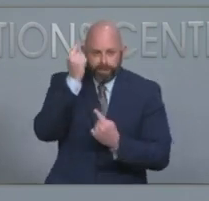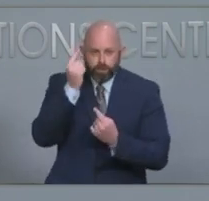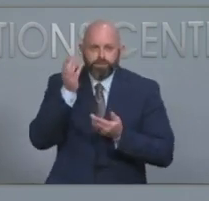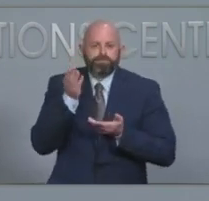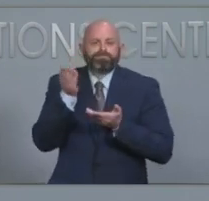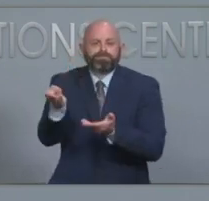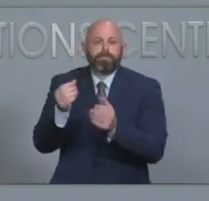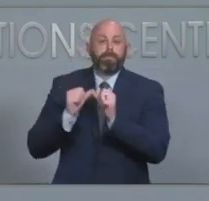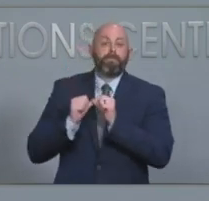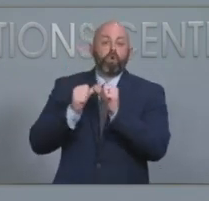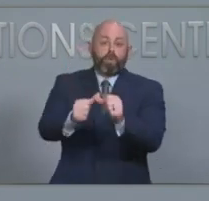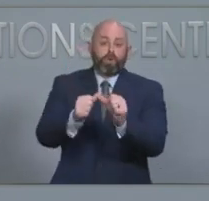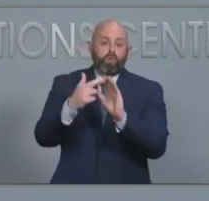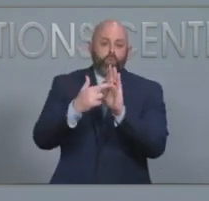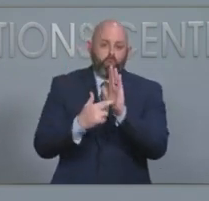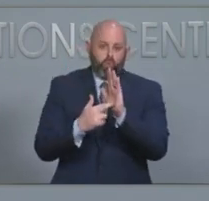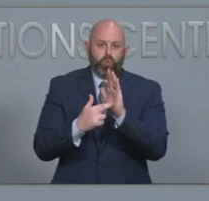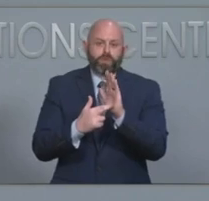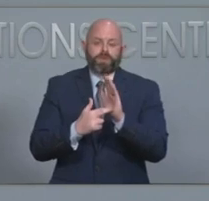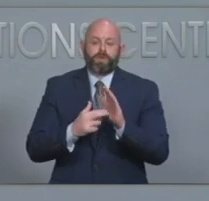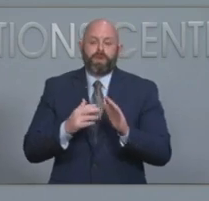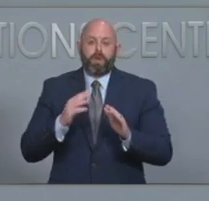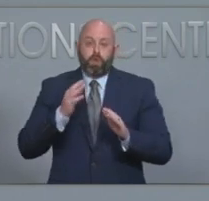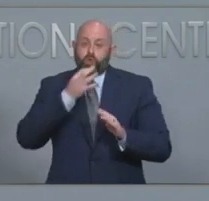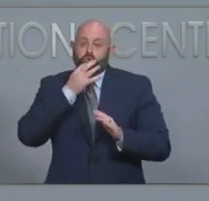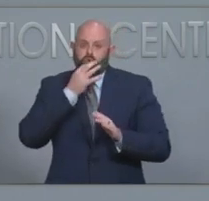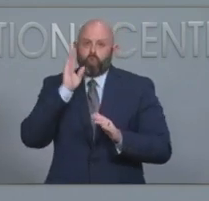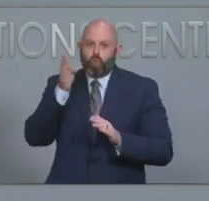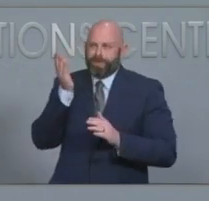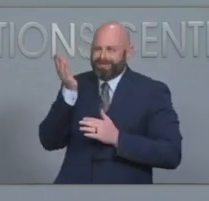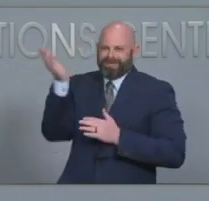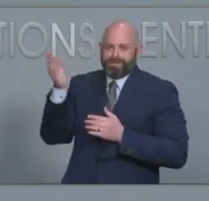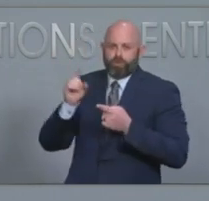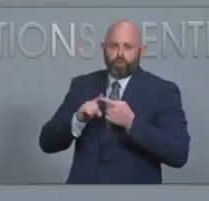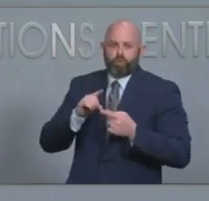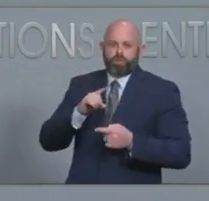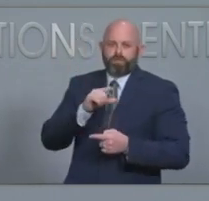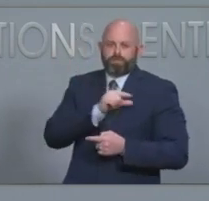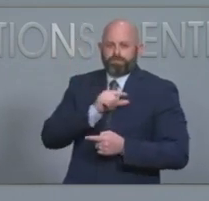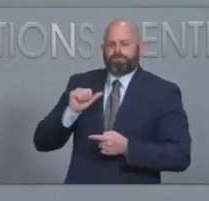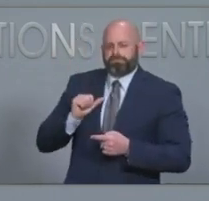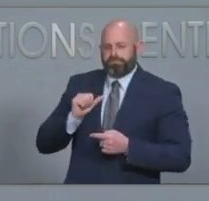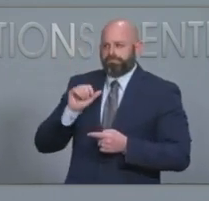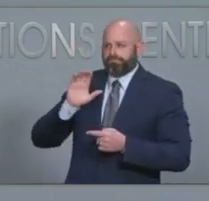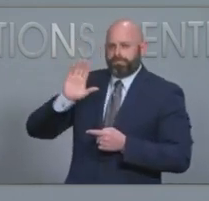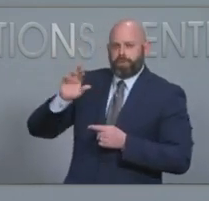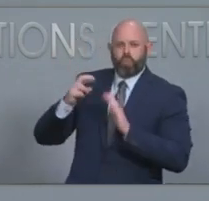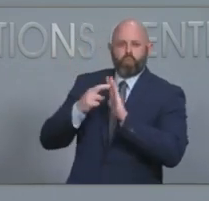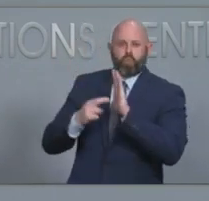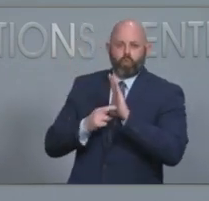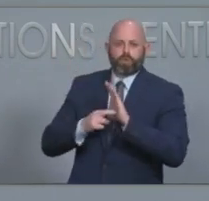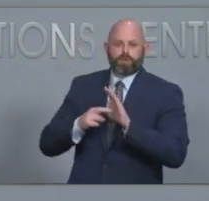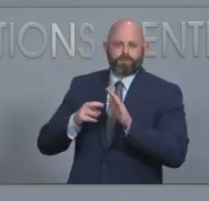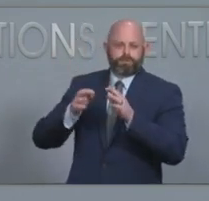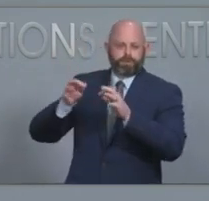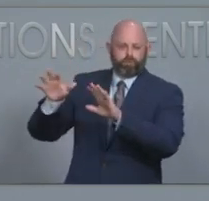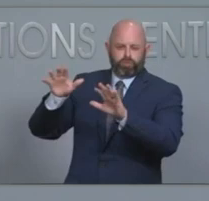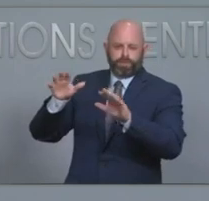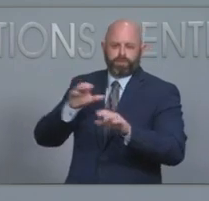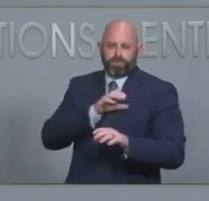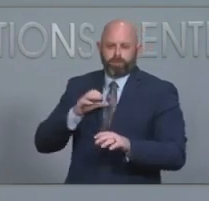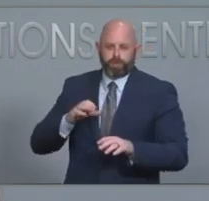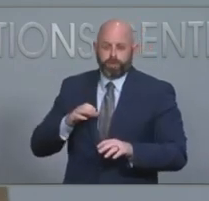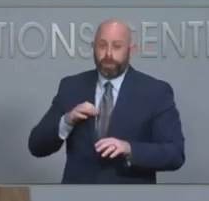permanent rules that are with the rules or about to head before the Rules Review Commission. So those are not in effect for this election. But Paul, do you want to touch